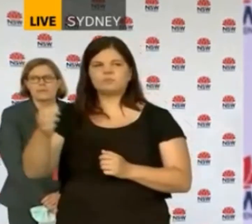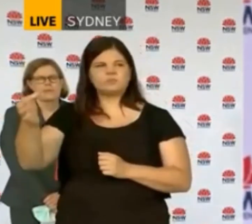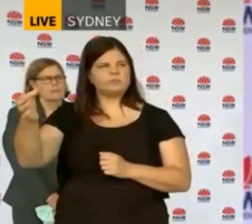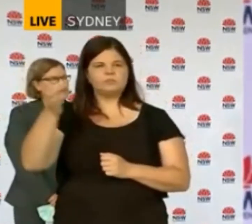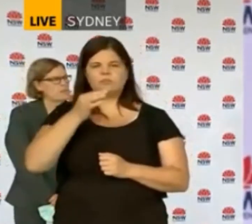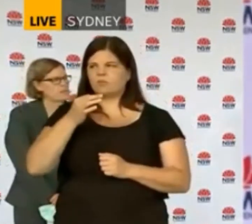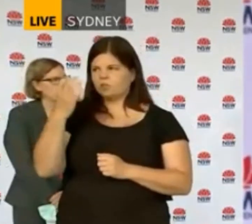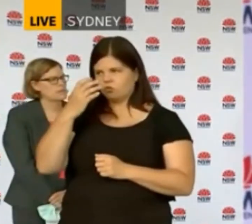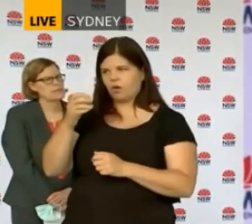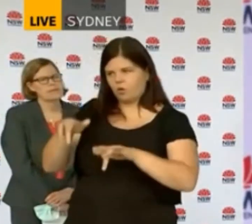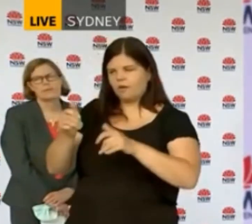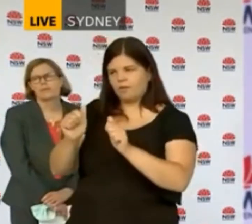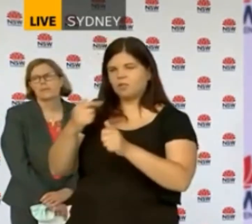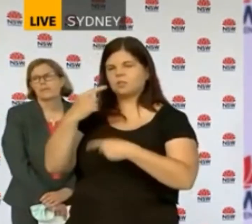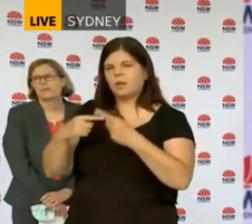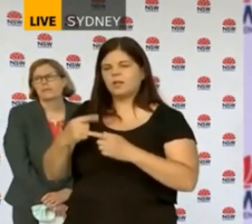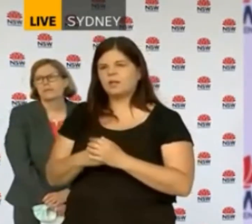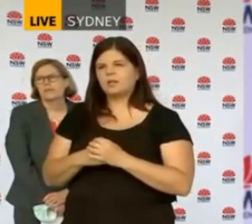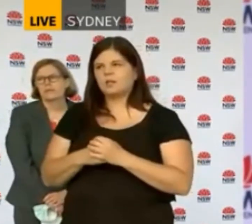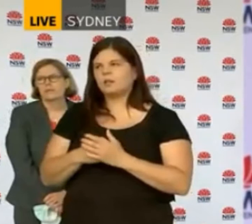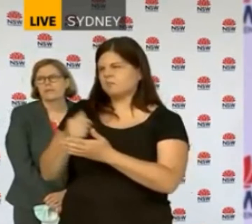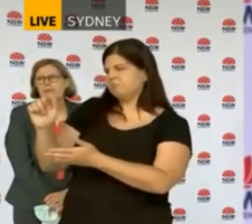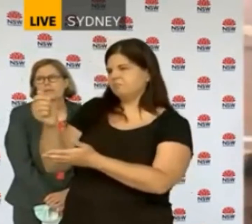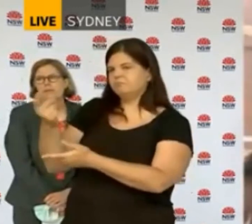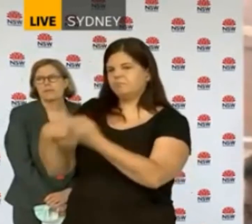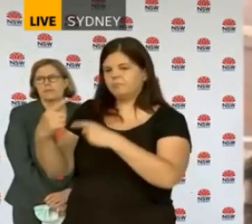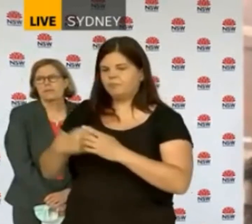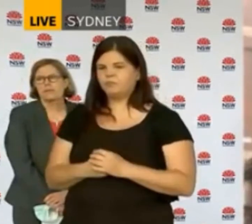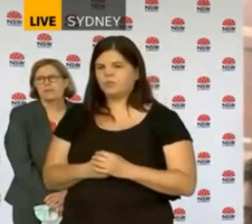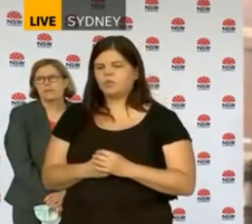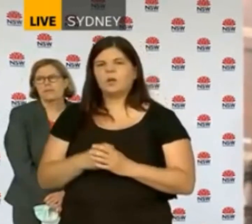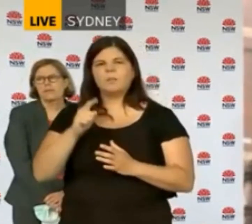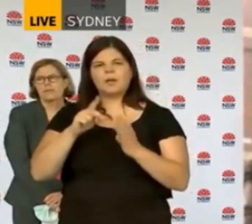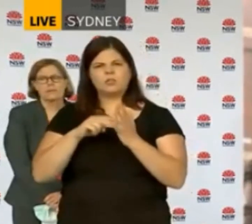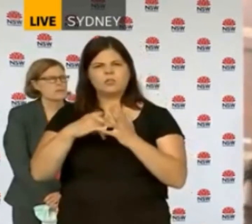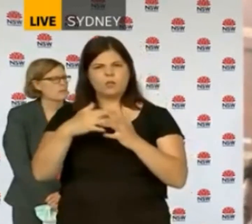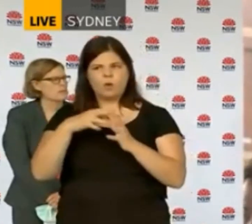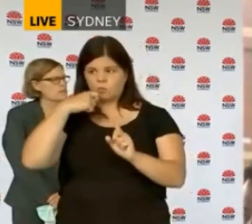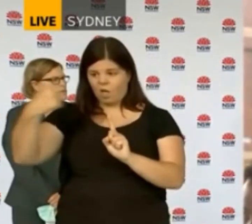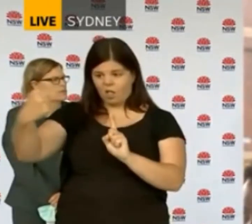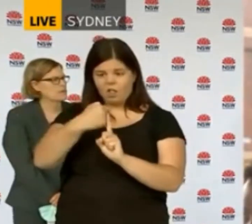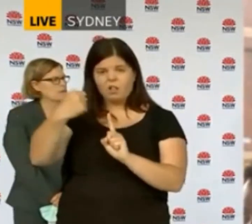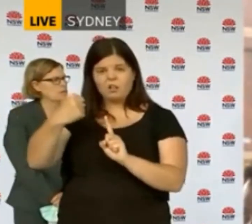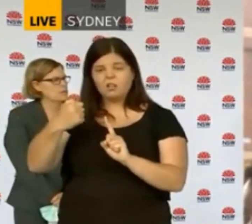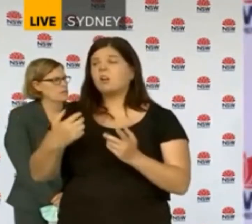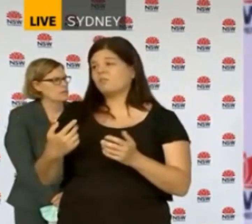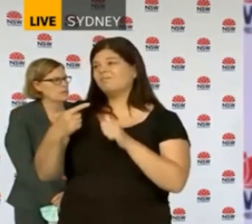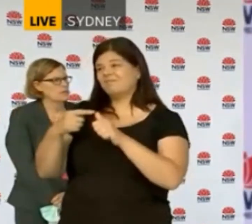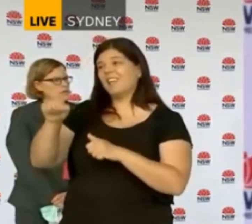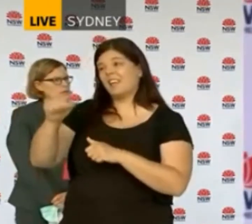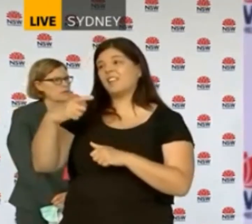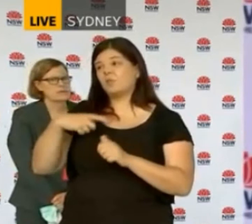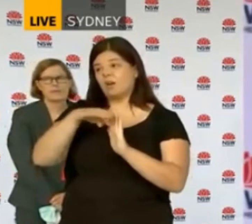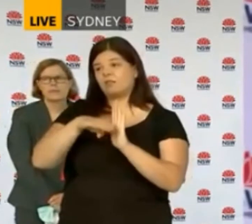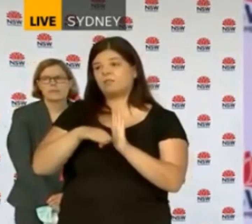Sorry, can I just finish with this and then I'll come to you? Yep. There's no repercussions for New South Wales, I guess, in the sense of, And that's why we're taking the steps we're